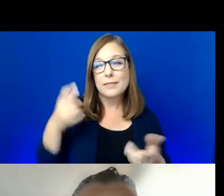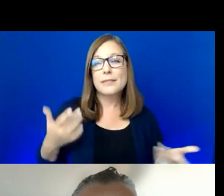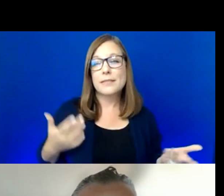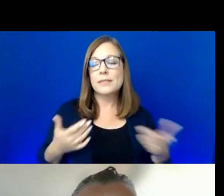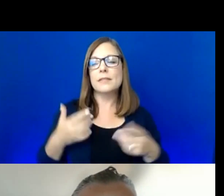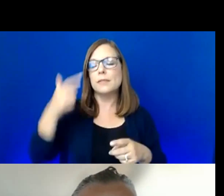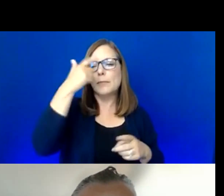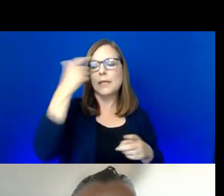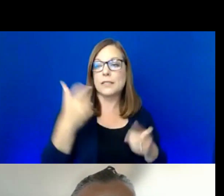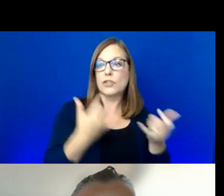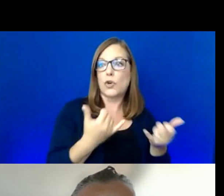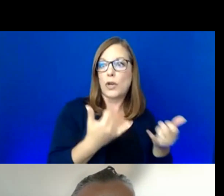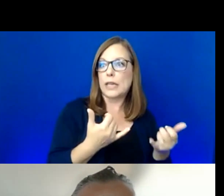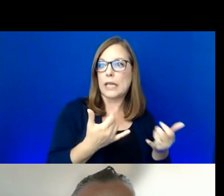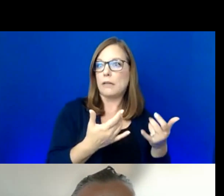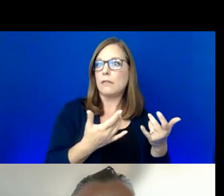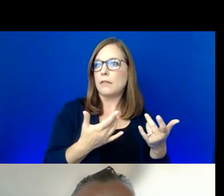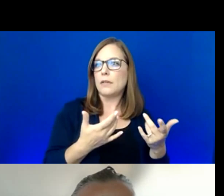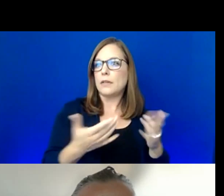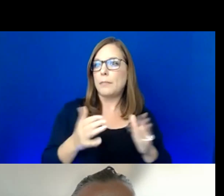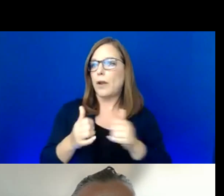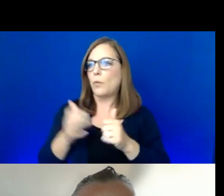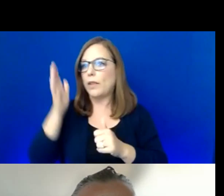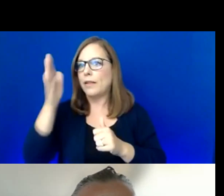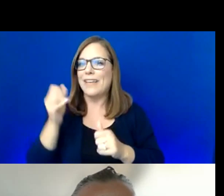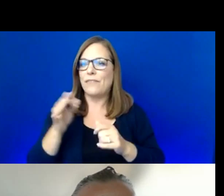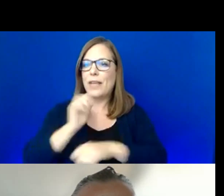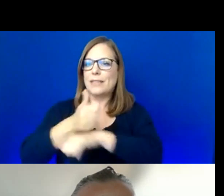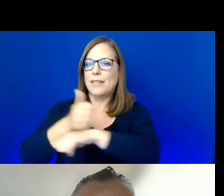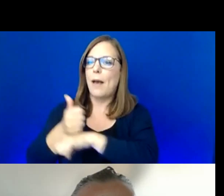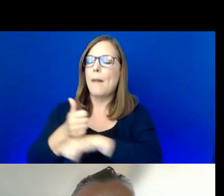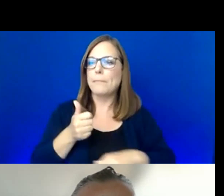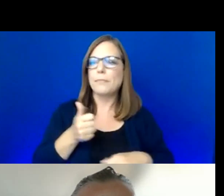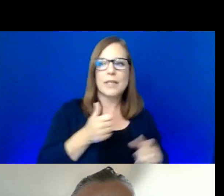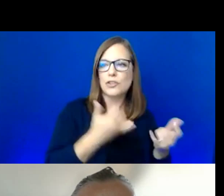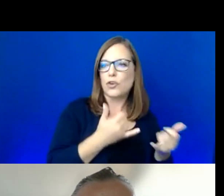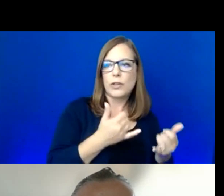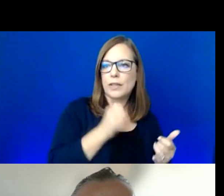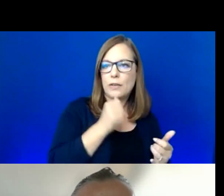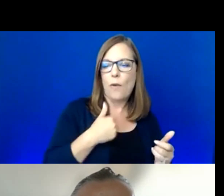not under the umbrella of the county. So maybe that can help.